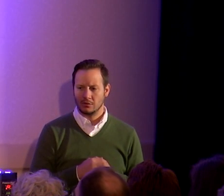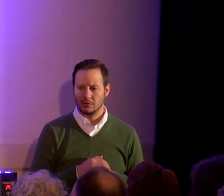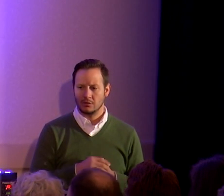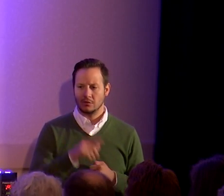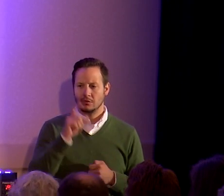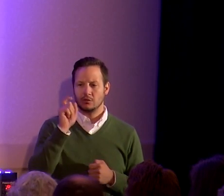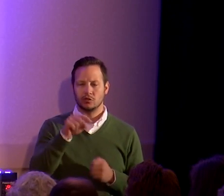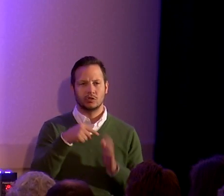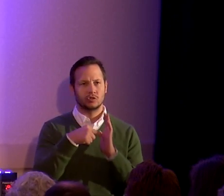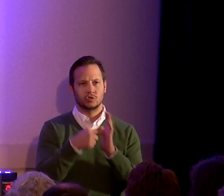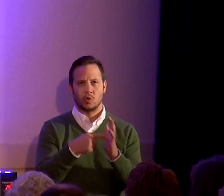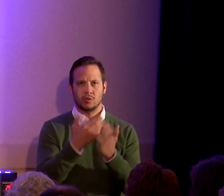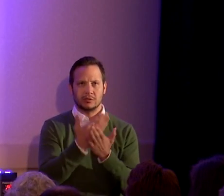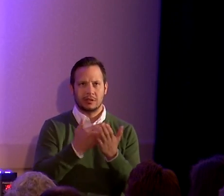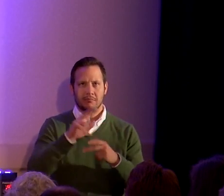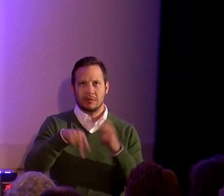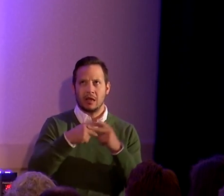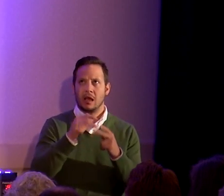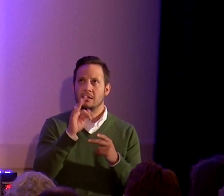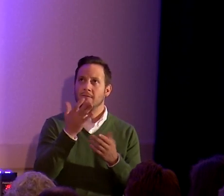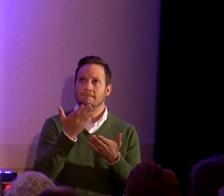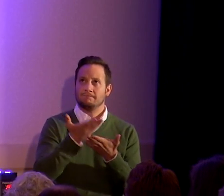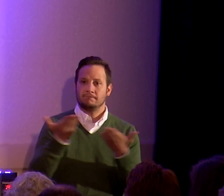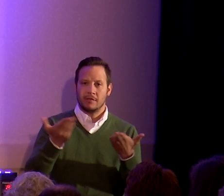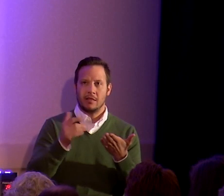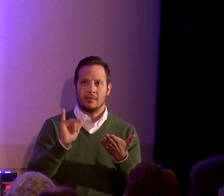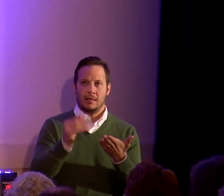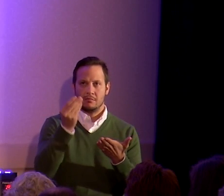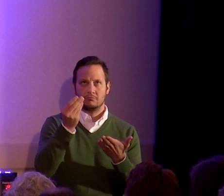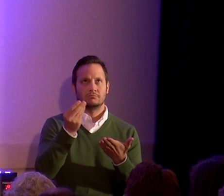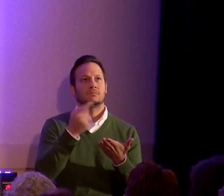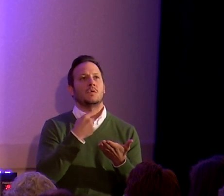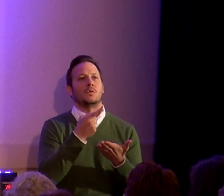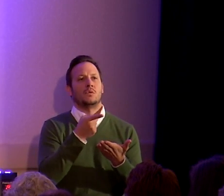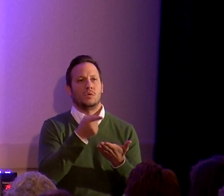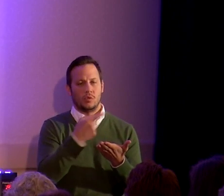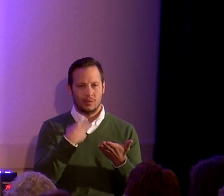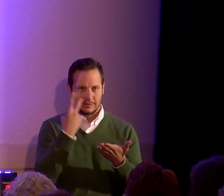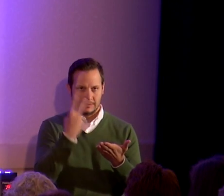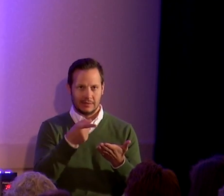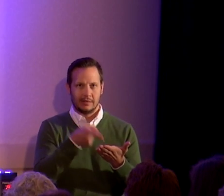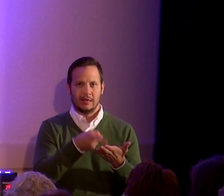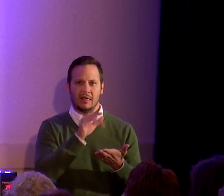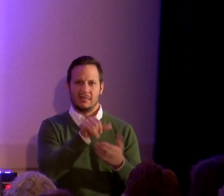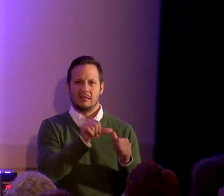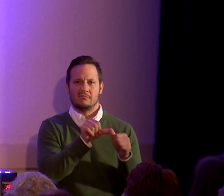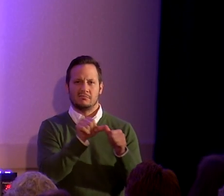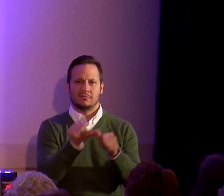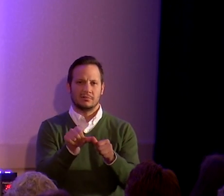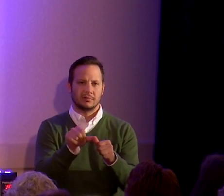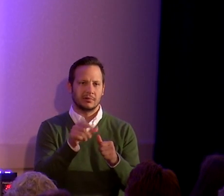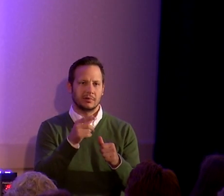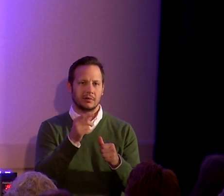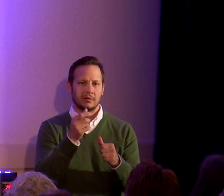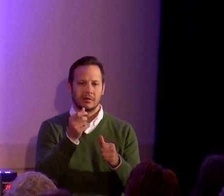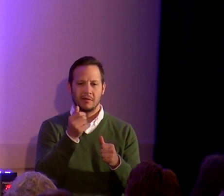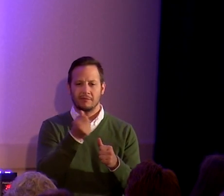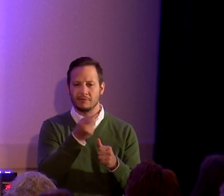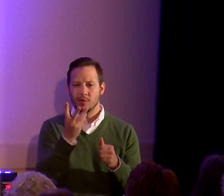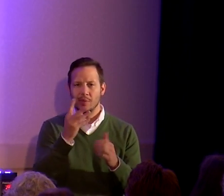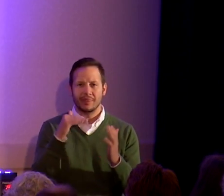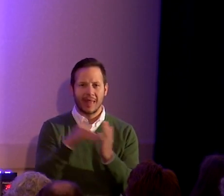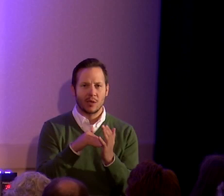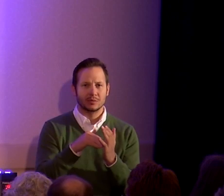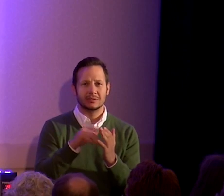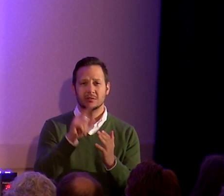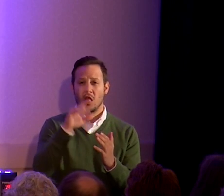collecting solar energy. Some sort of artifact that will let us know that here was a species that lasted for not just thousands of years, not just